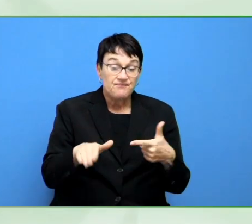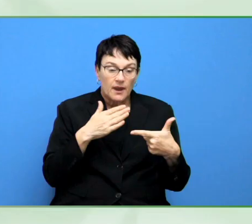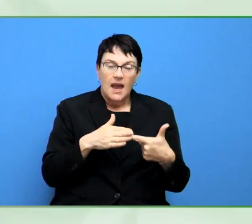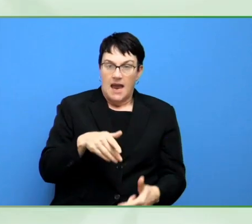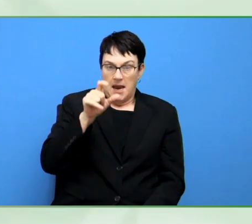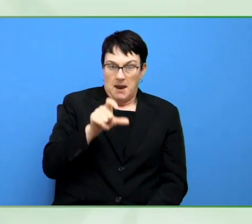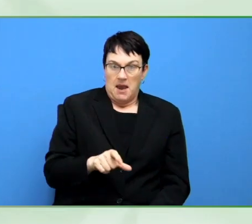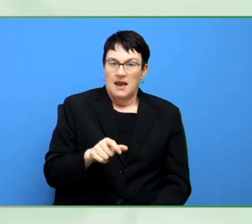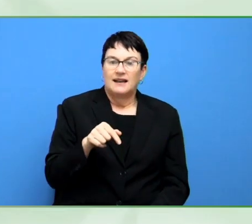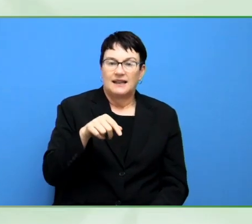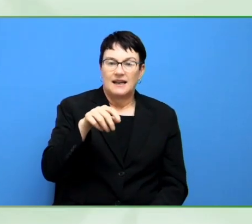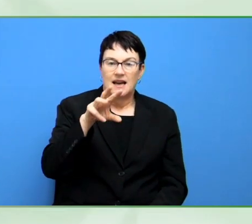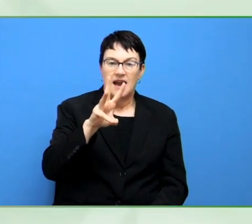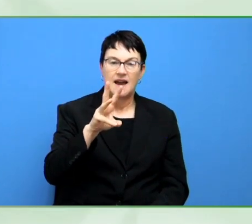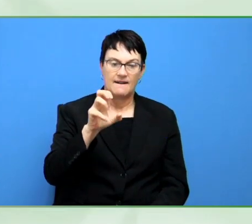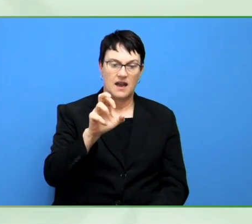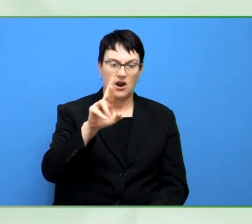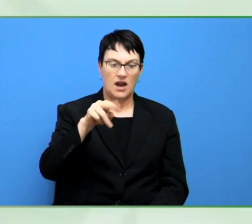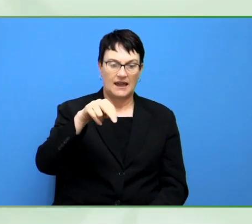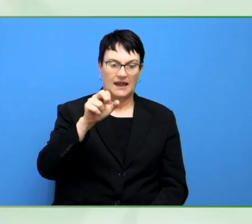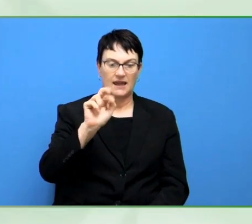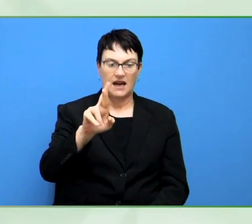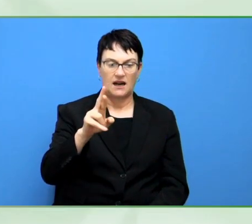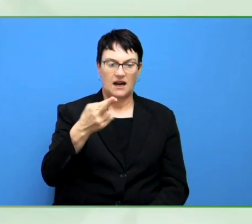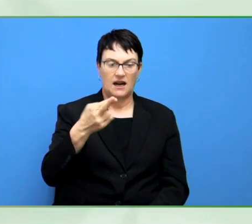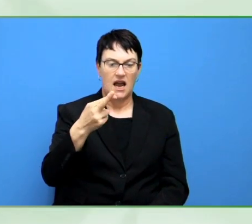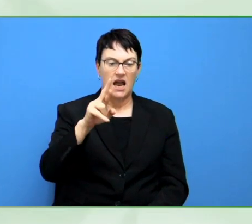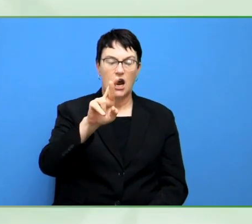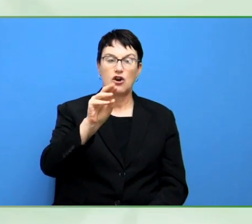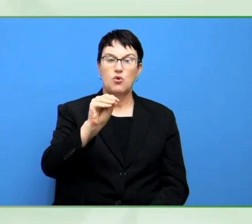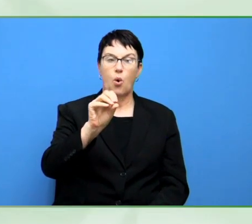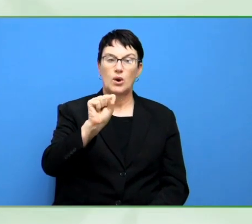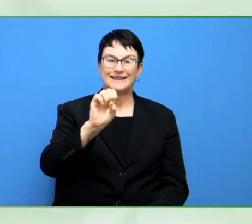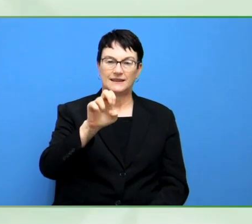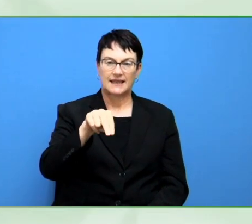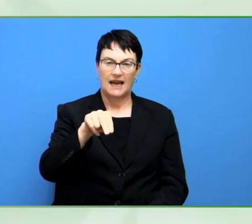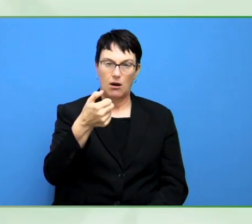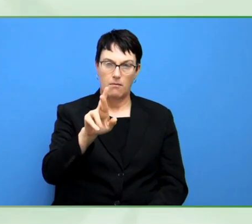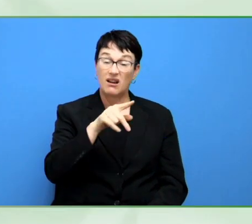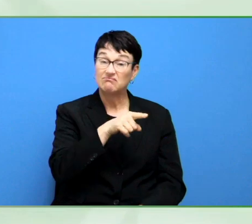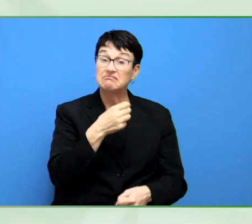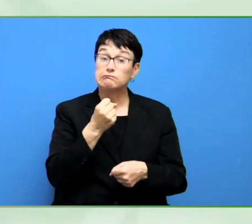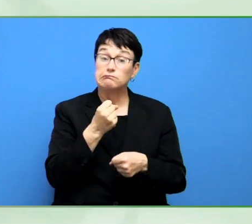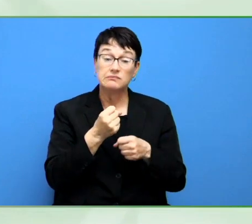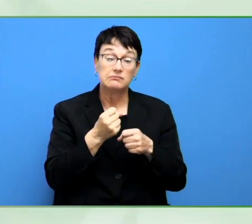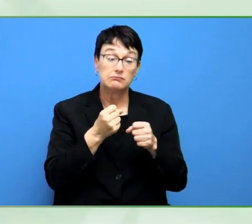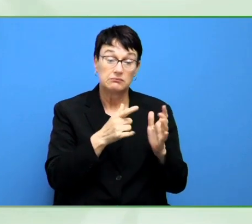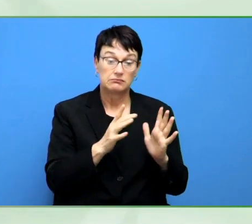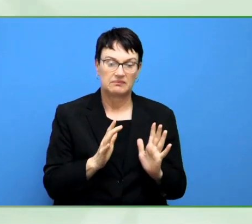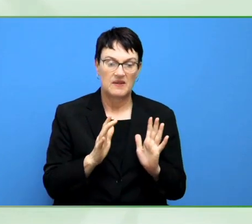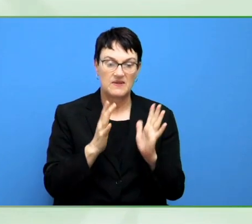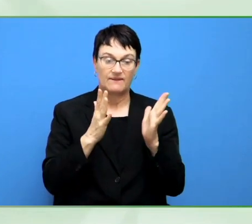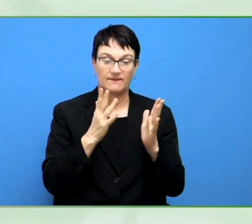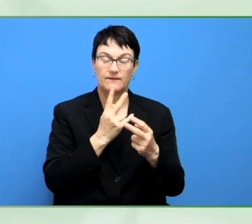are and how the EN 301-509 goes beyond that to specify functional